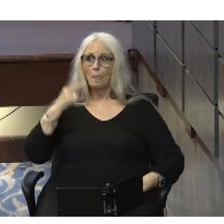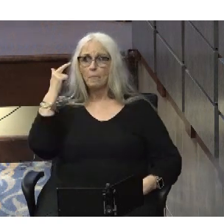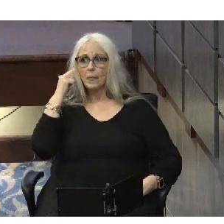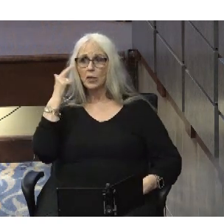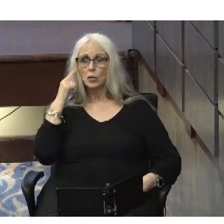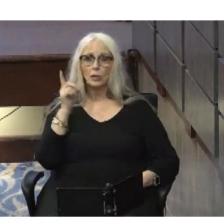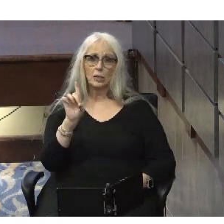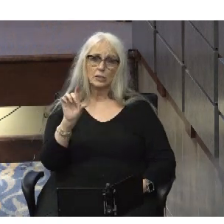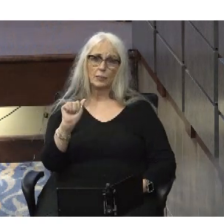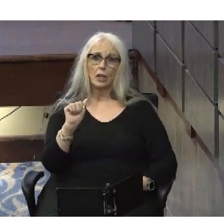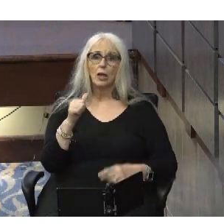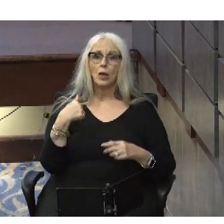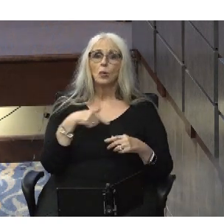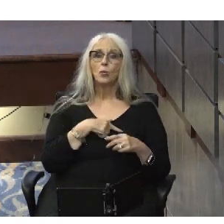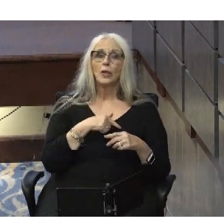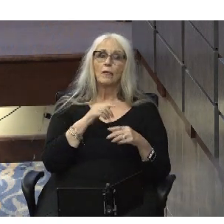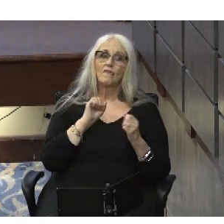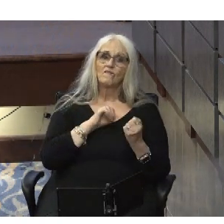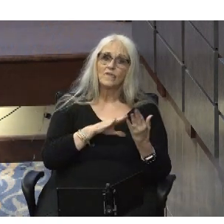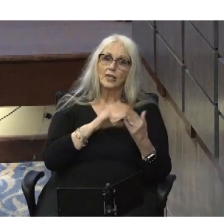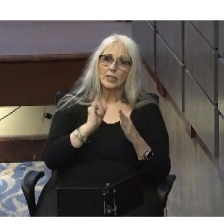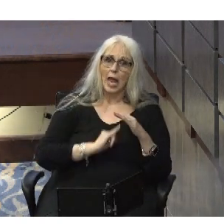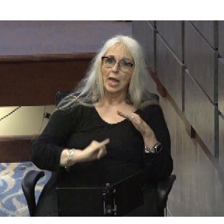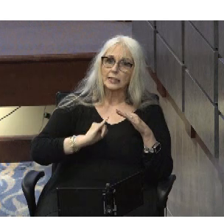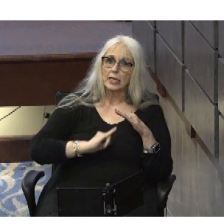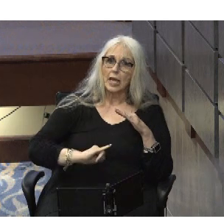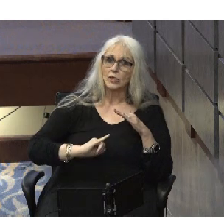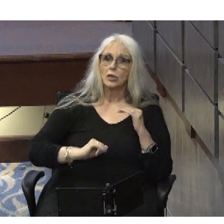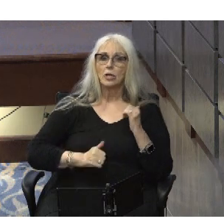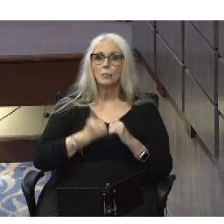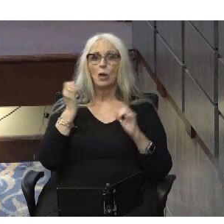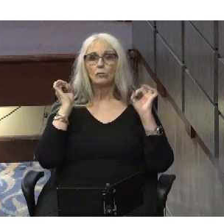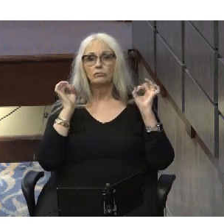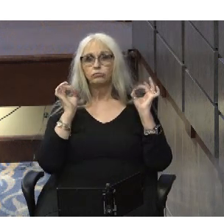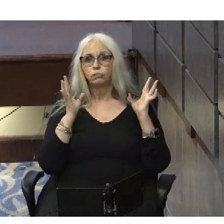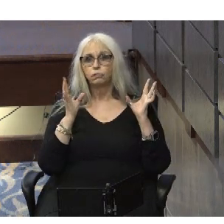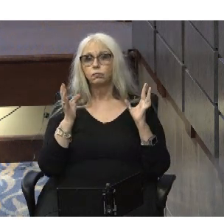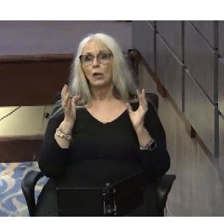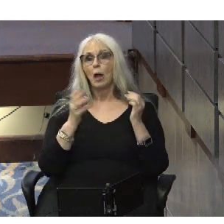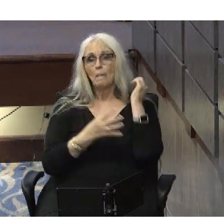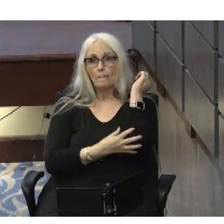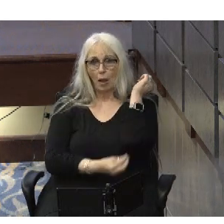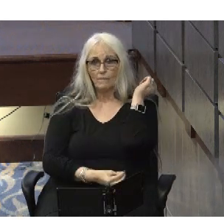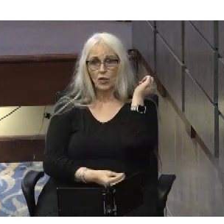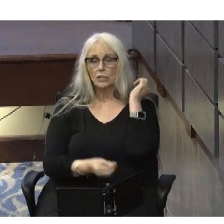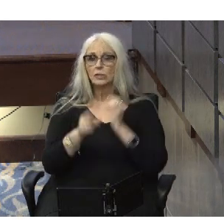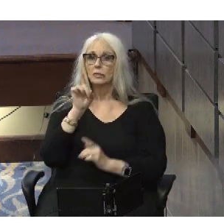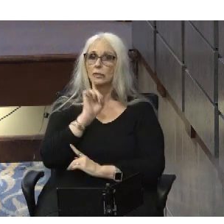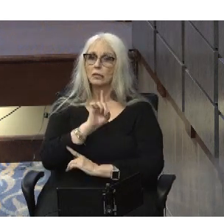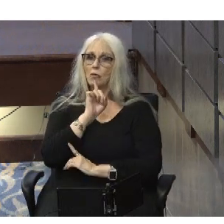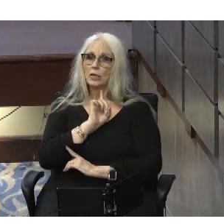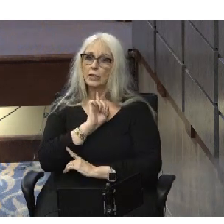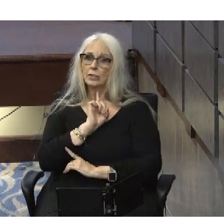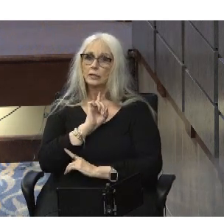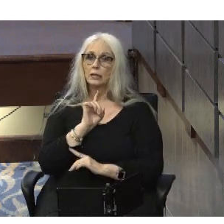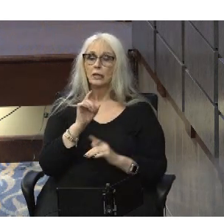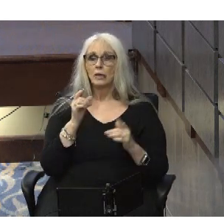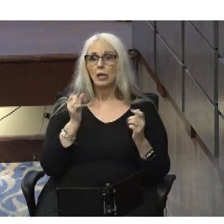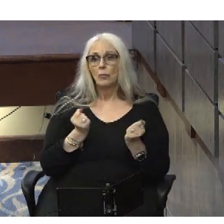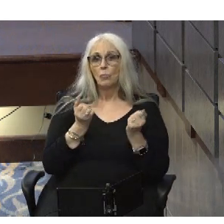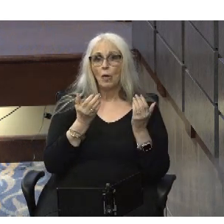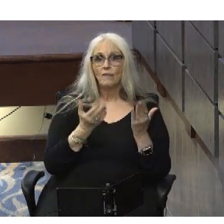but we are facing isolation. Mother Teresa said one of the most devastating forms of poverty is loneliness. And so by